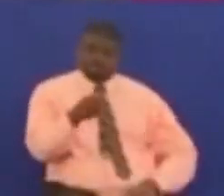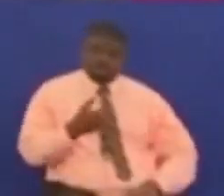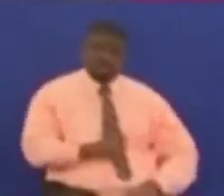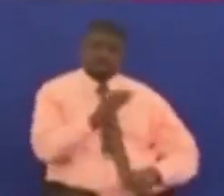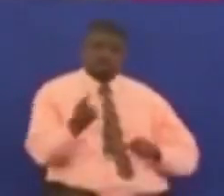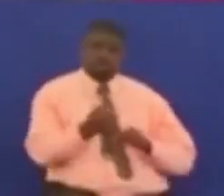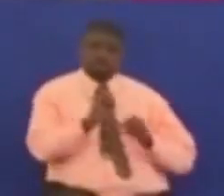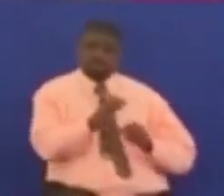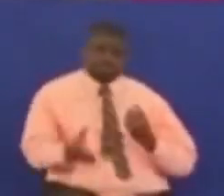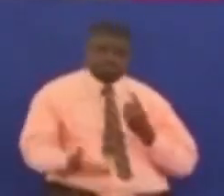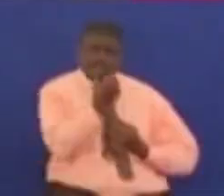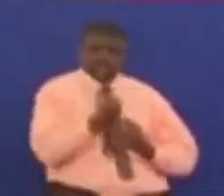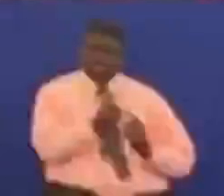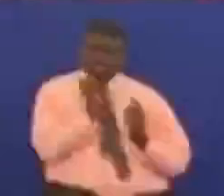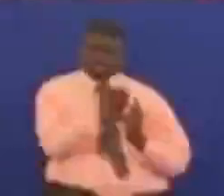further such interests?